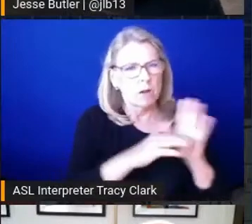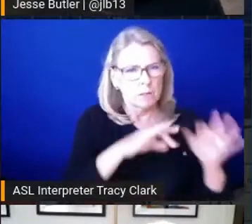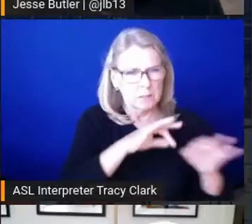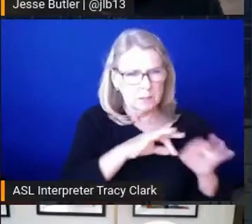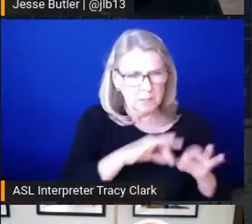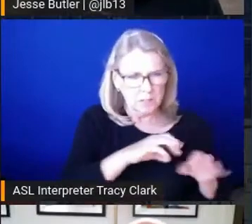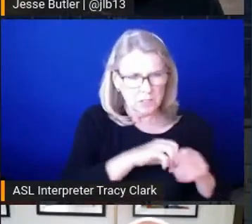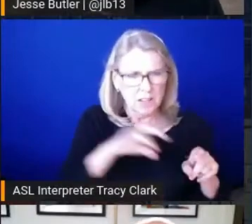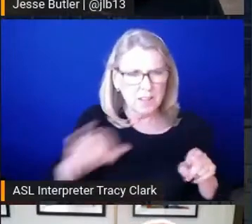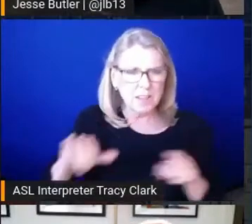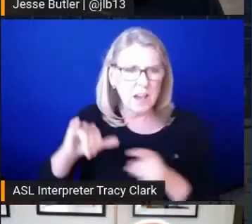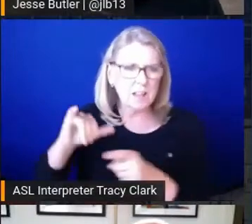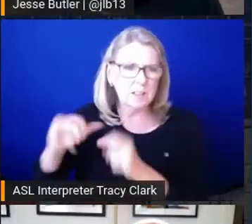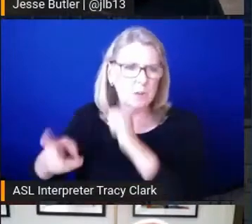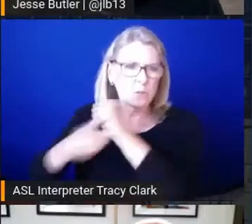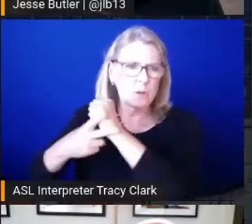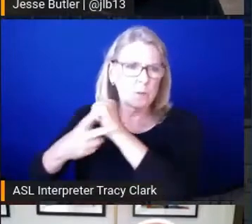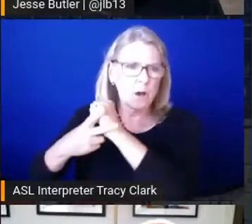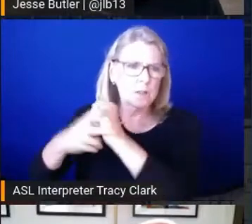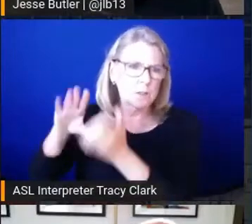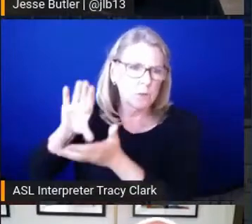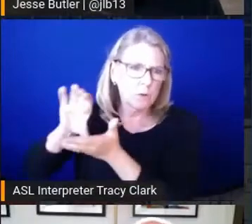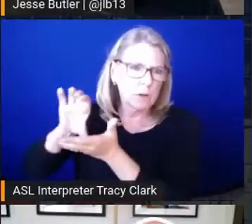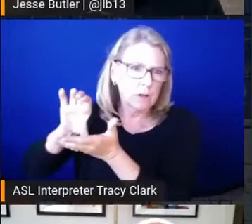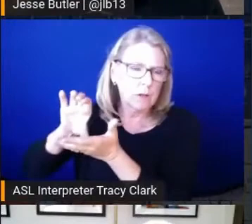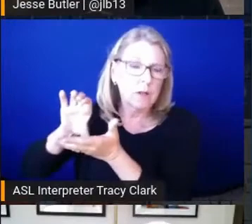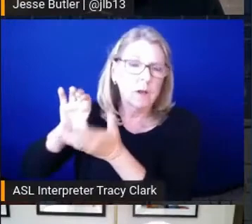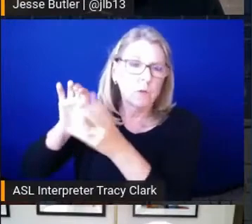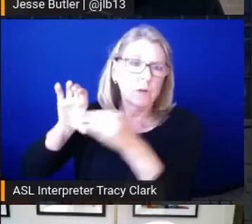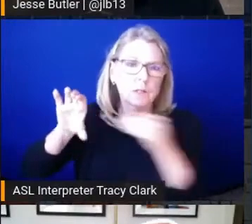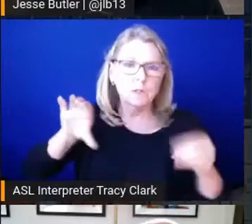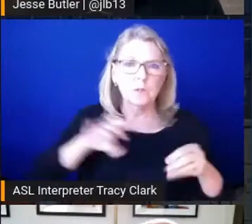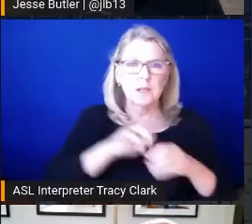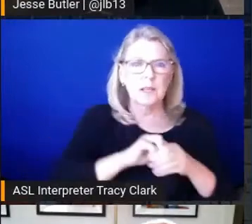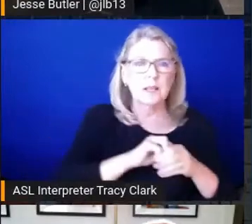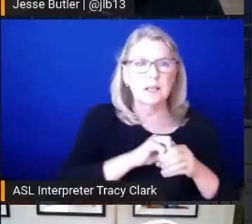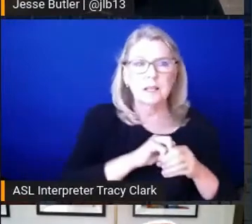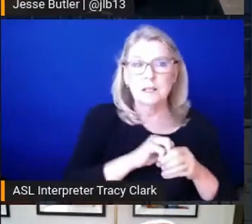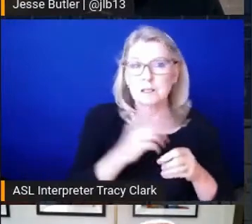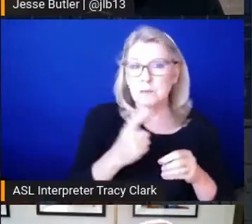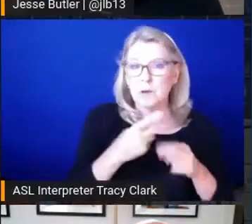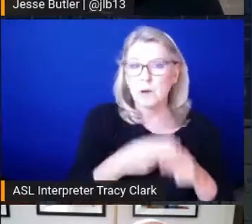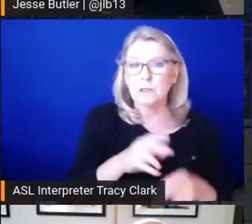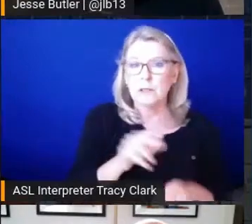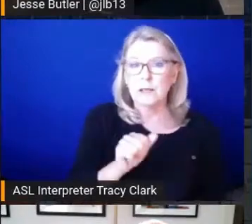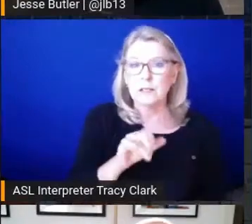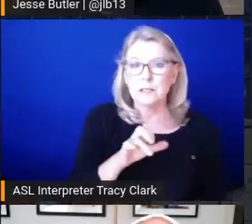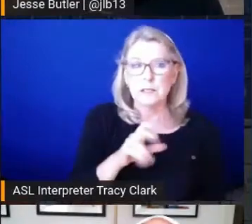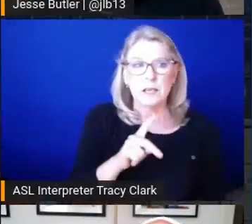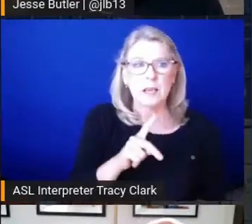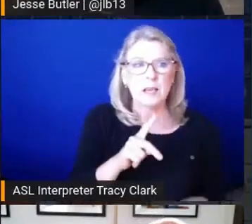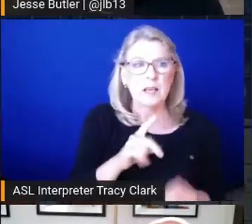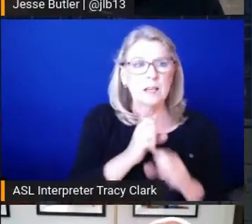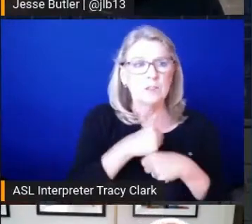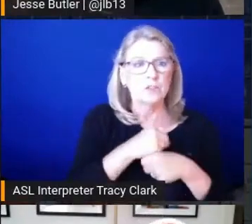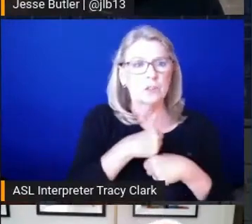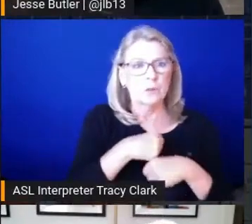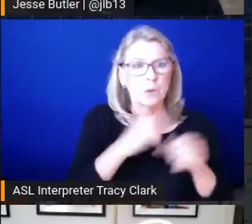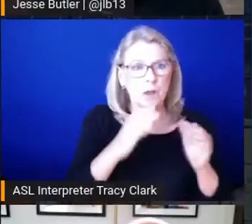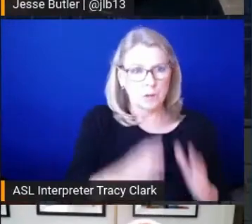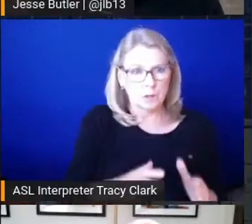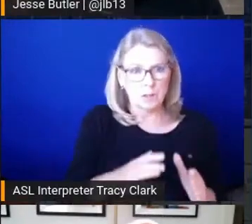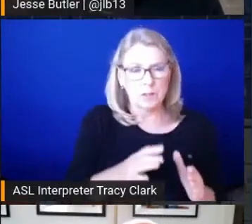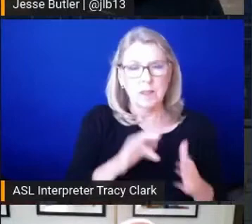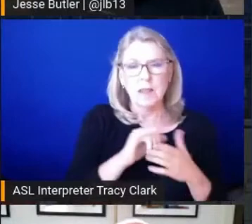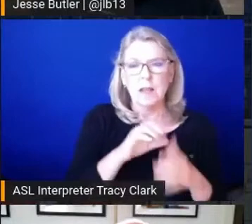repository. But we consume those in a tool called ACK Generate. And the ACK Generate tool outputs a set